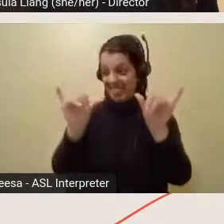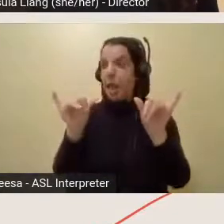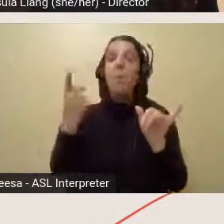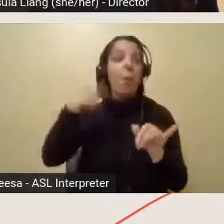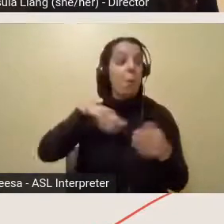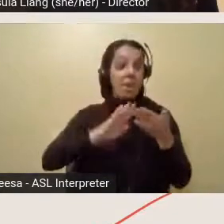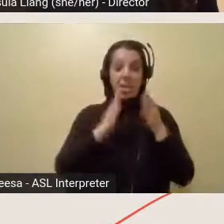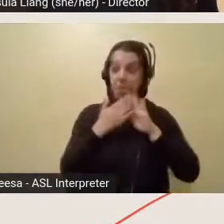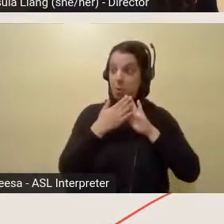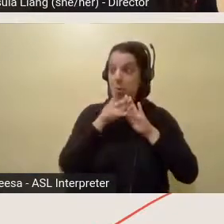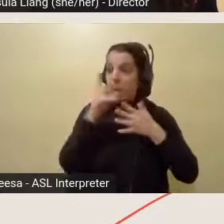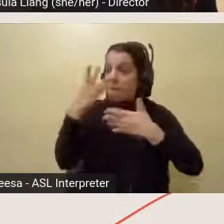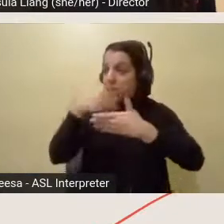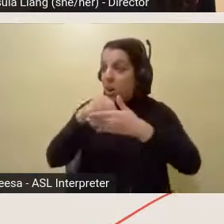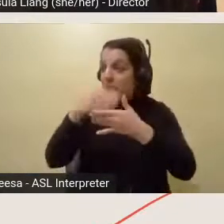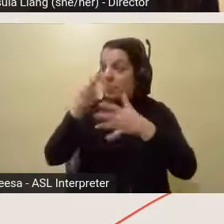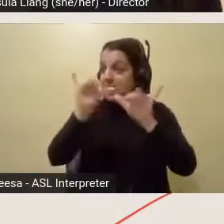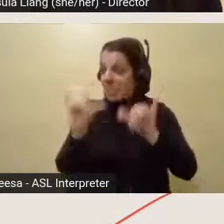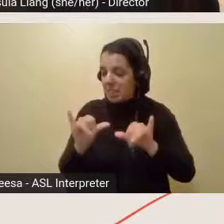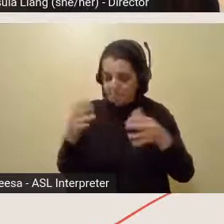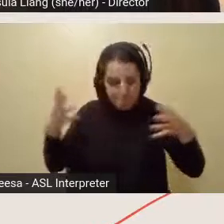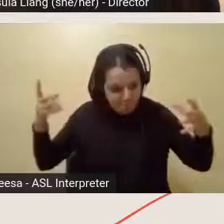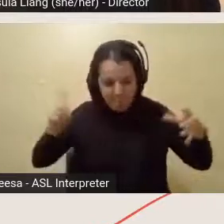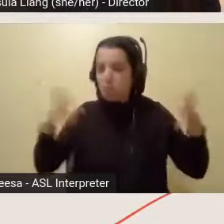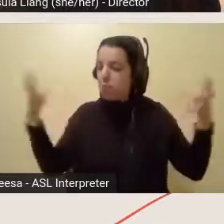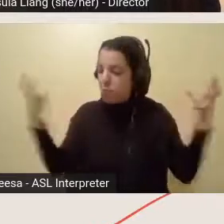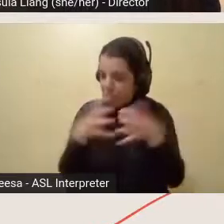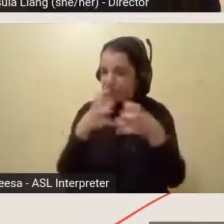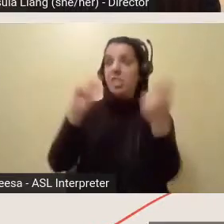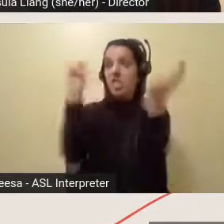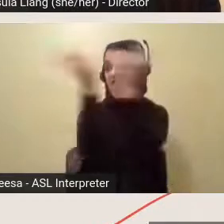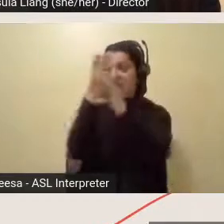as communities who are under the system to change it. So,